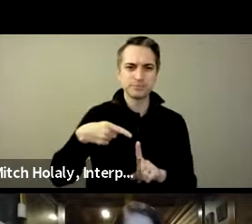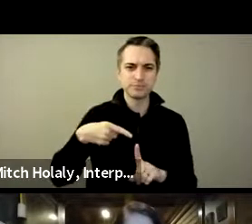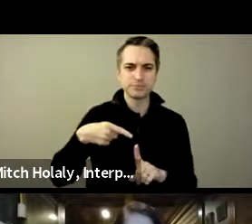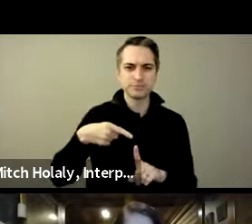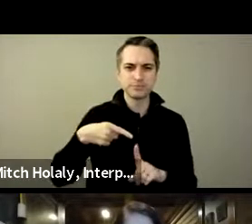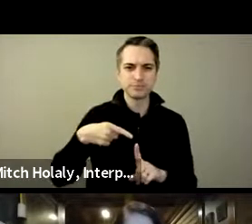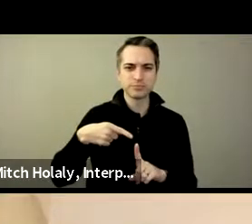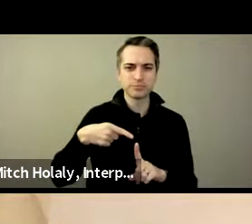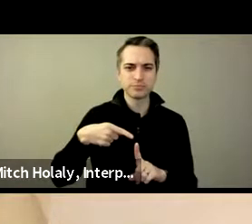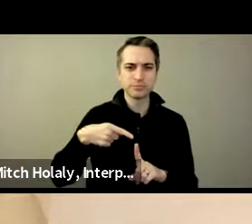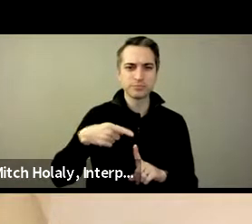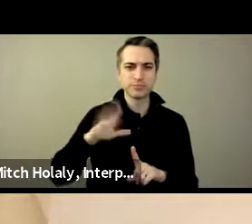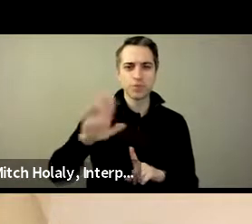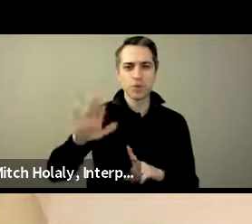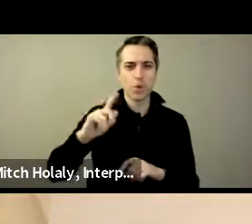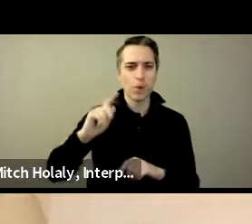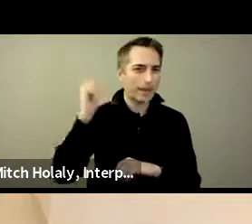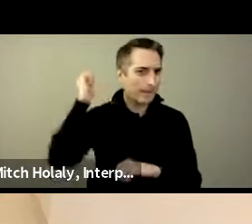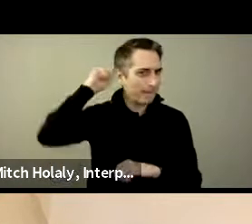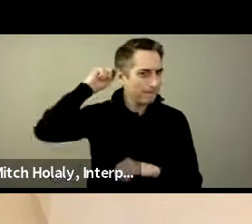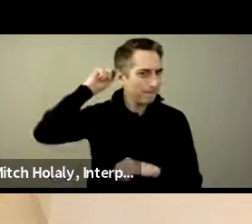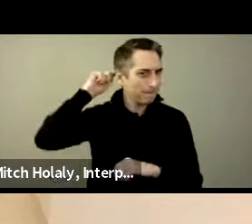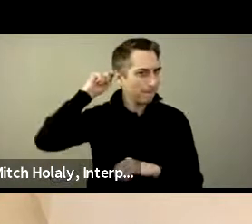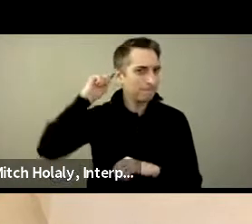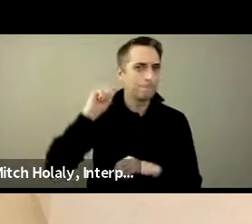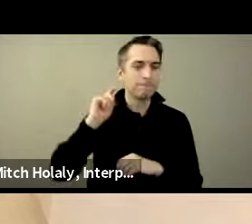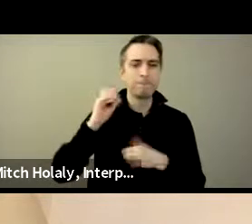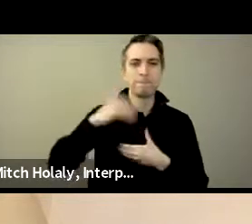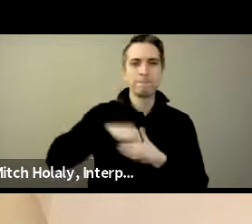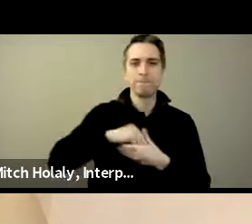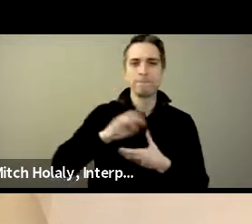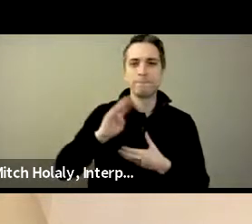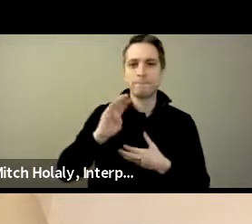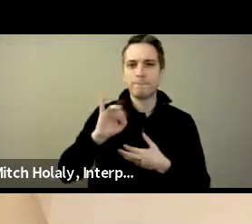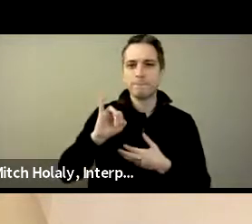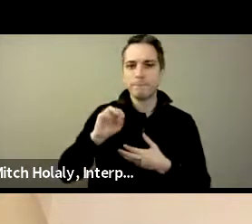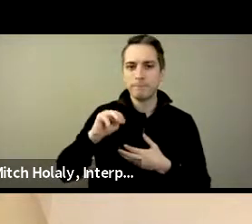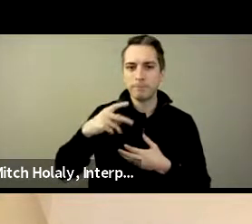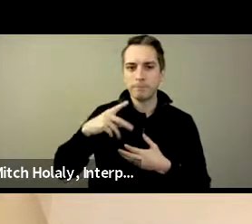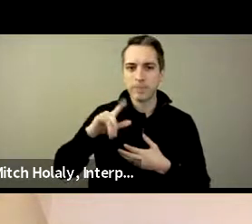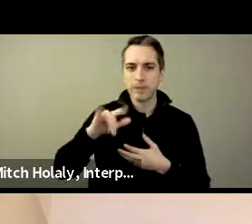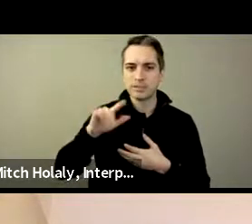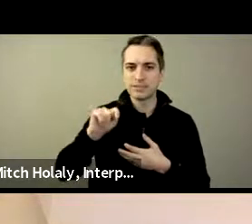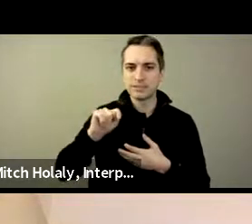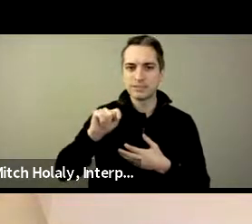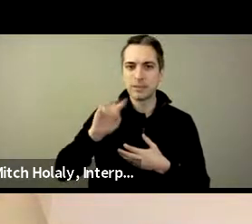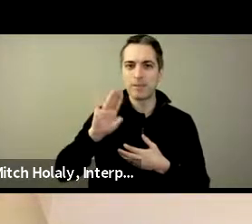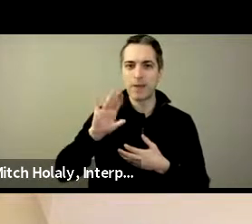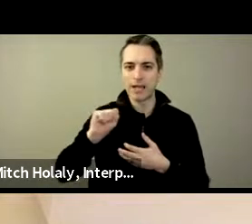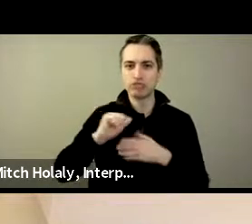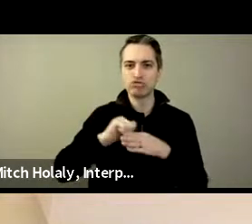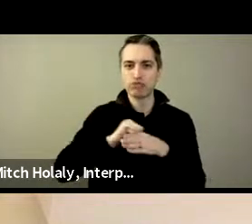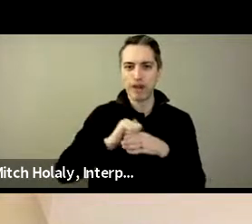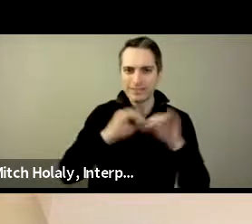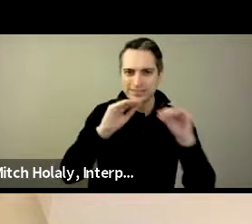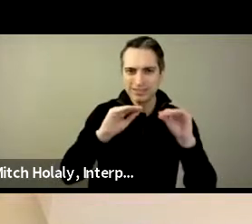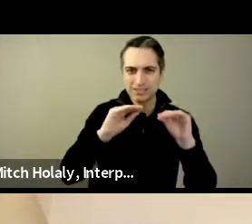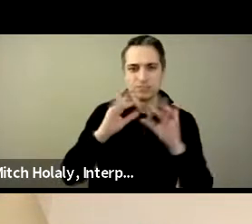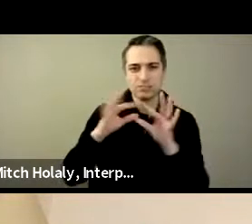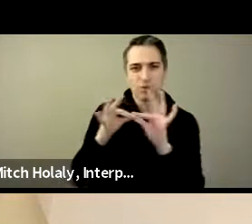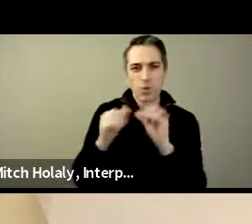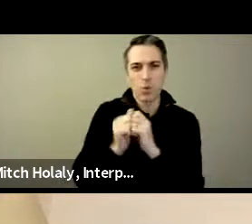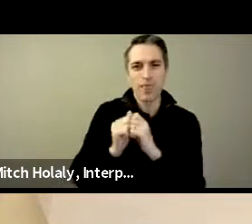your implicit bias training with the Department of Veteran Affairs. Did you mention that? Yes, sir. And